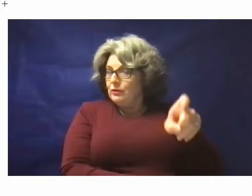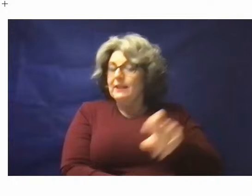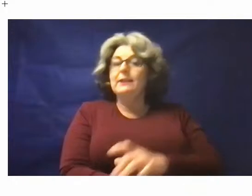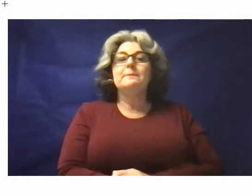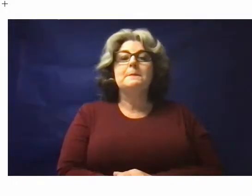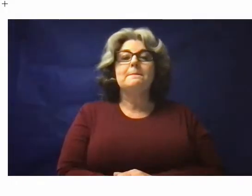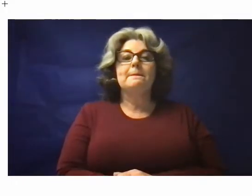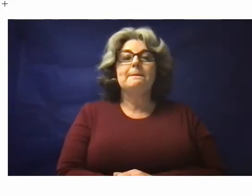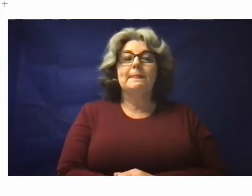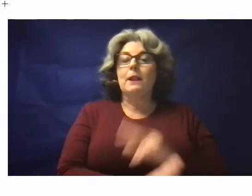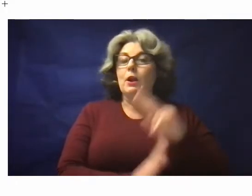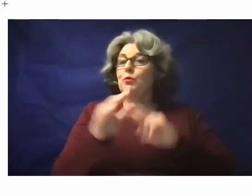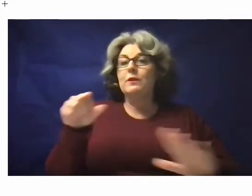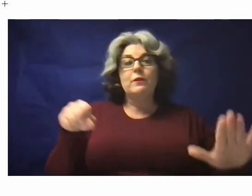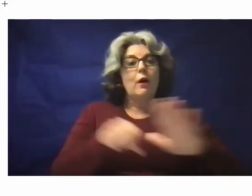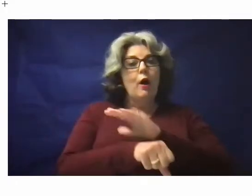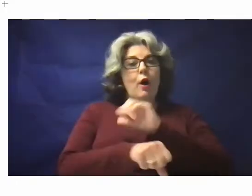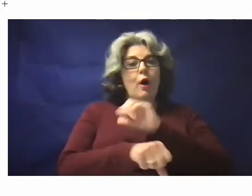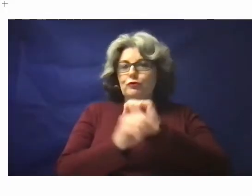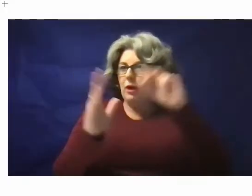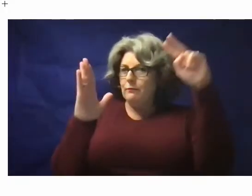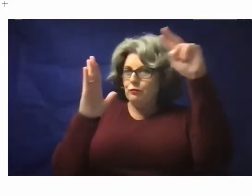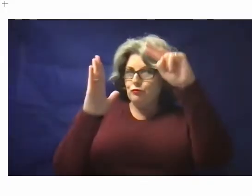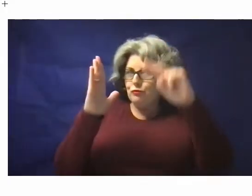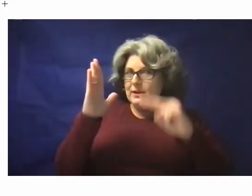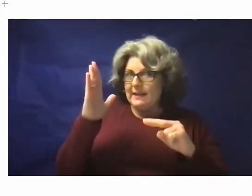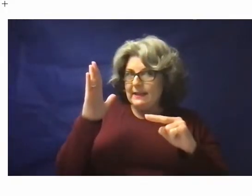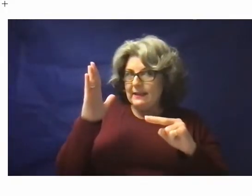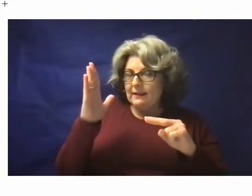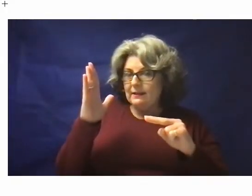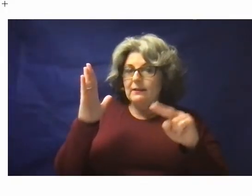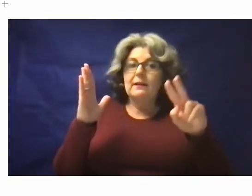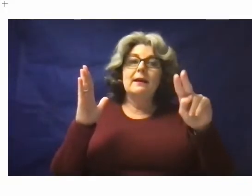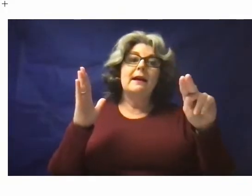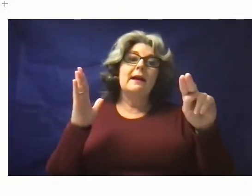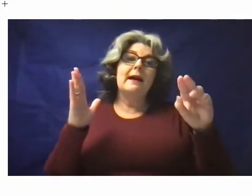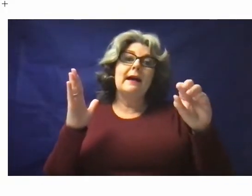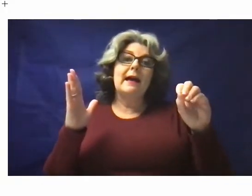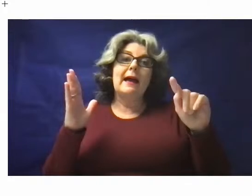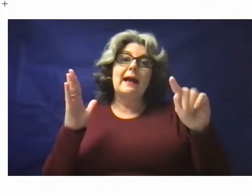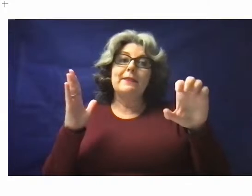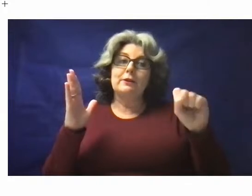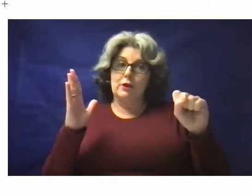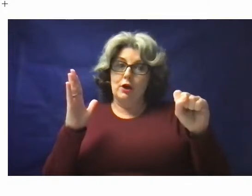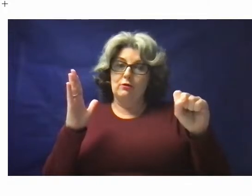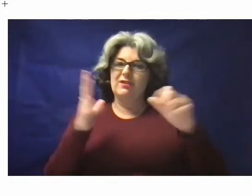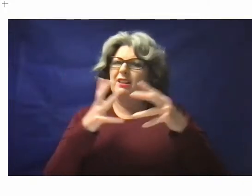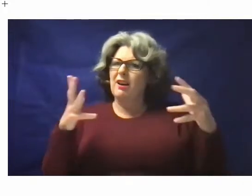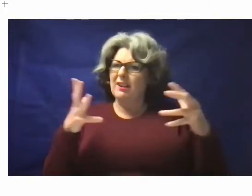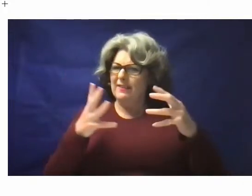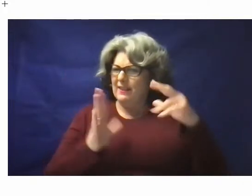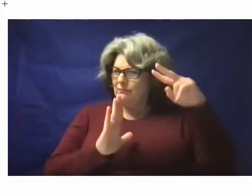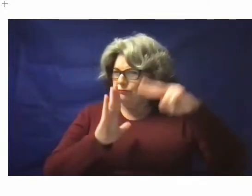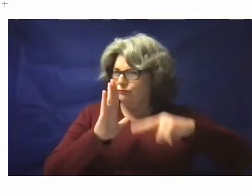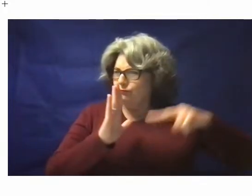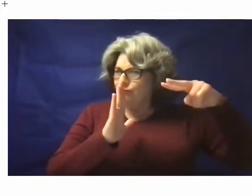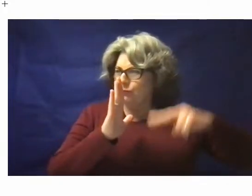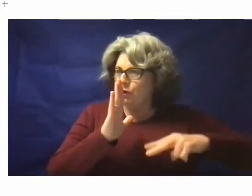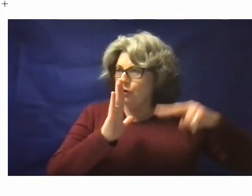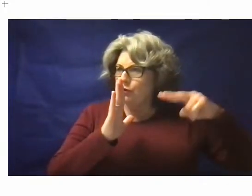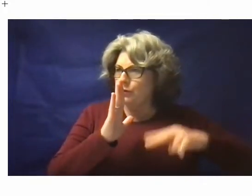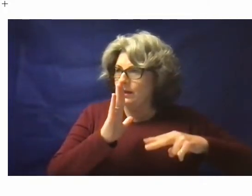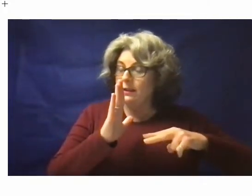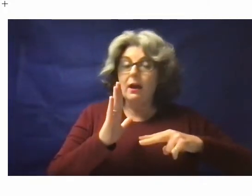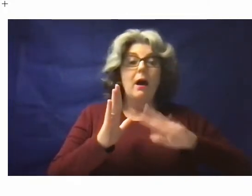please read the entire job ad, including the notes. There's a lot of details to look over. And if it interests you and you